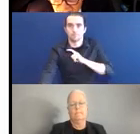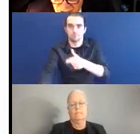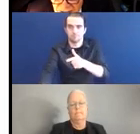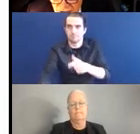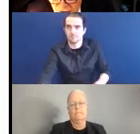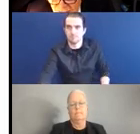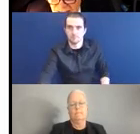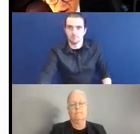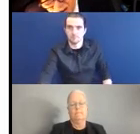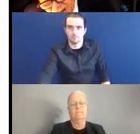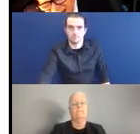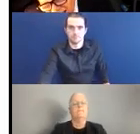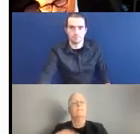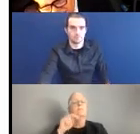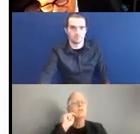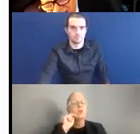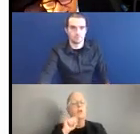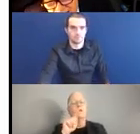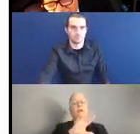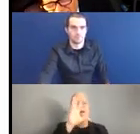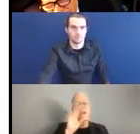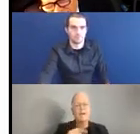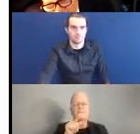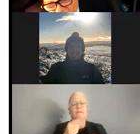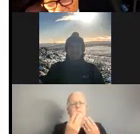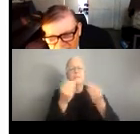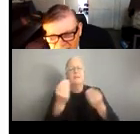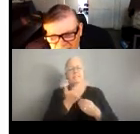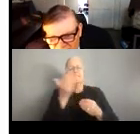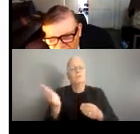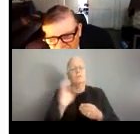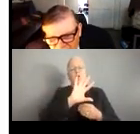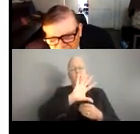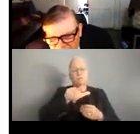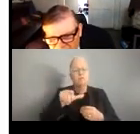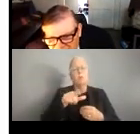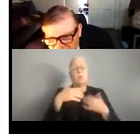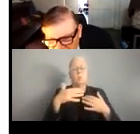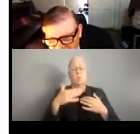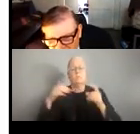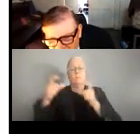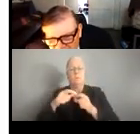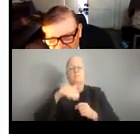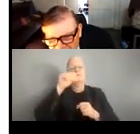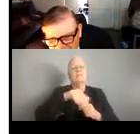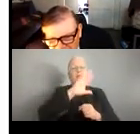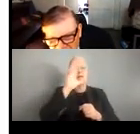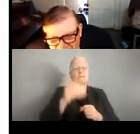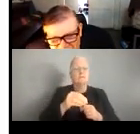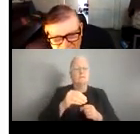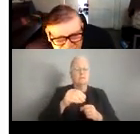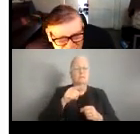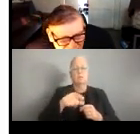have the biggest economies, and a lot of the other countries, very small. South Africa comes out as the highest per capita